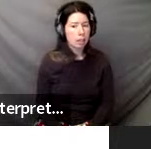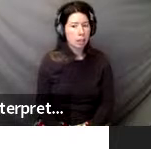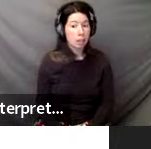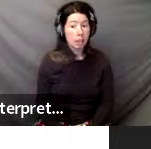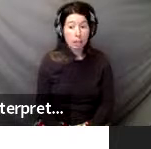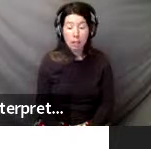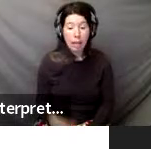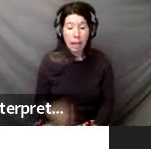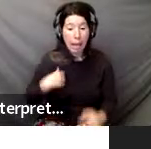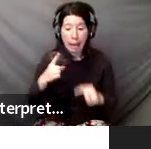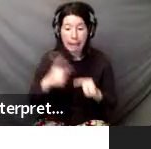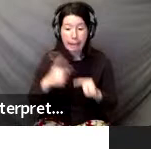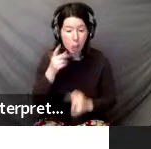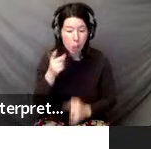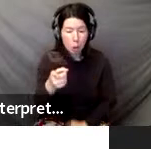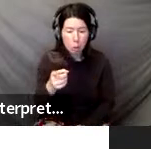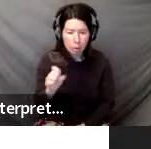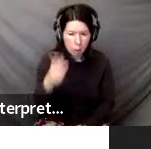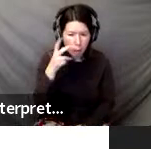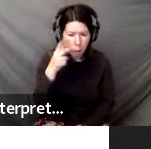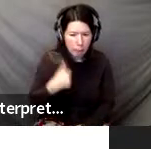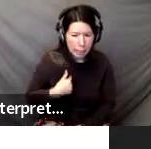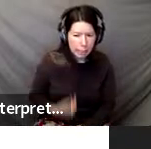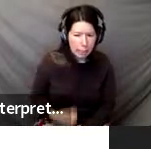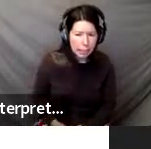Brent, I can't hear you. Can you hear me?